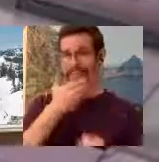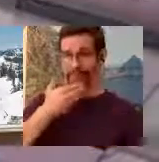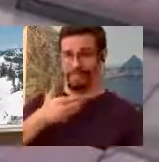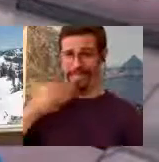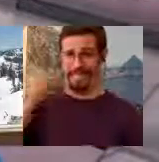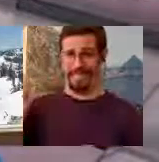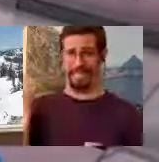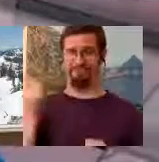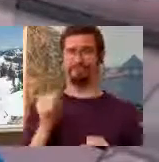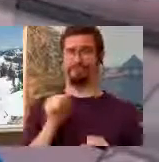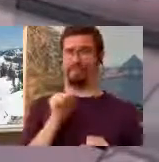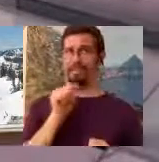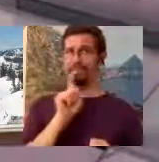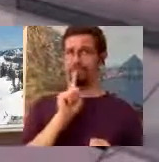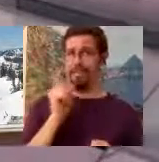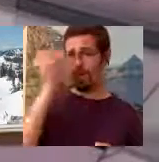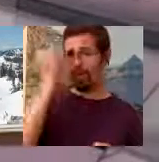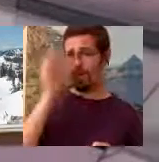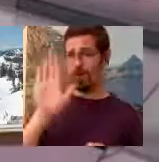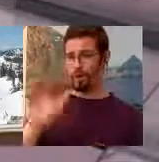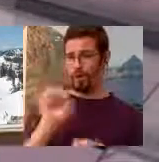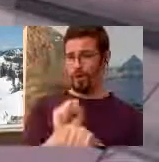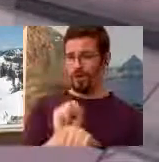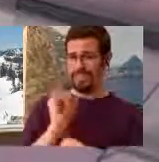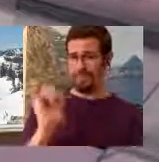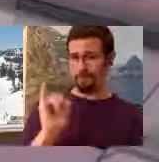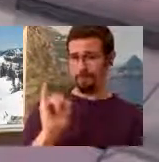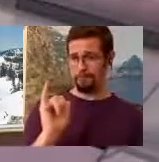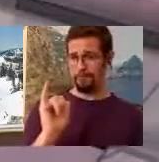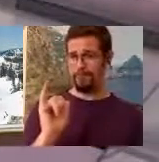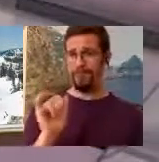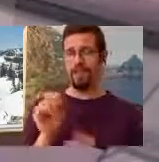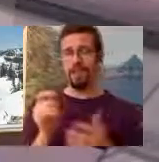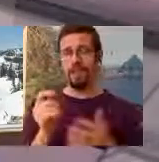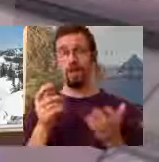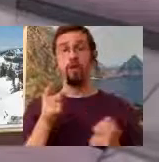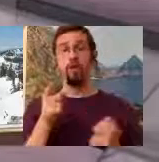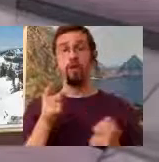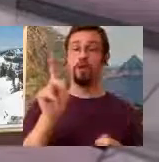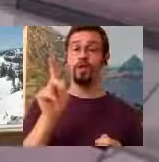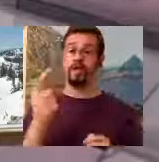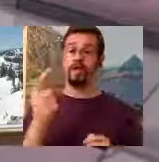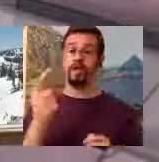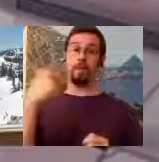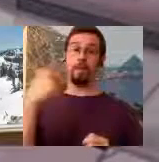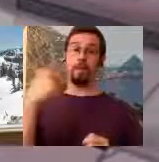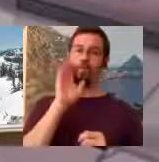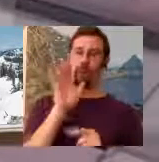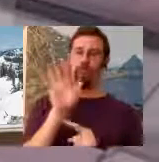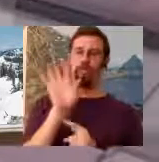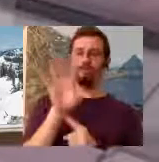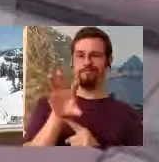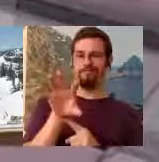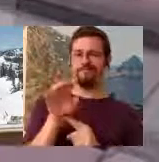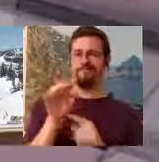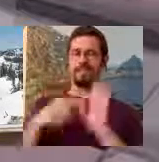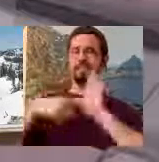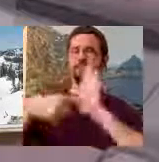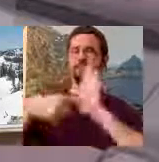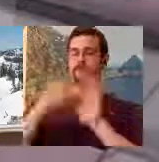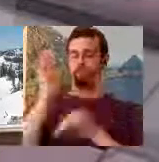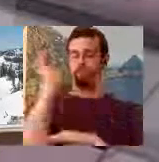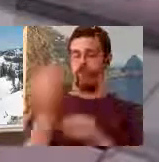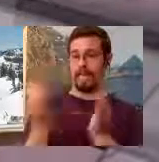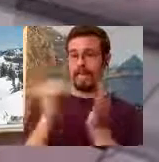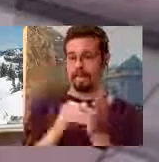don't know your work like you do, and it's up to you, of course, to come back and visit us again when the time is right for you. And